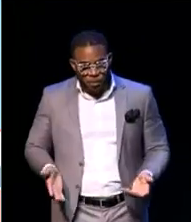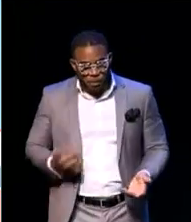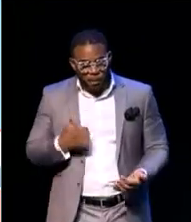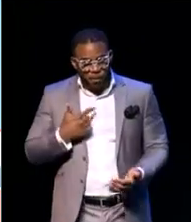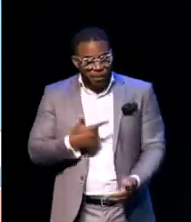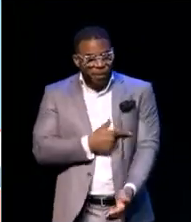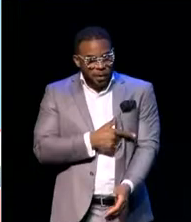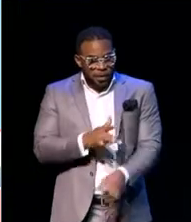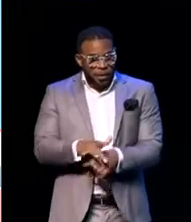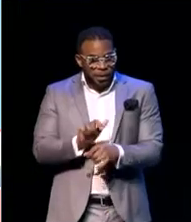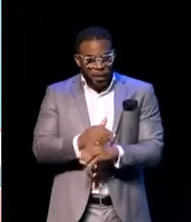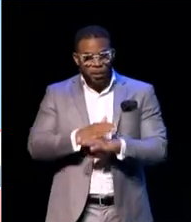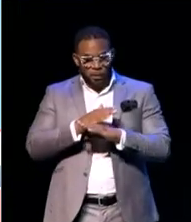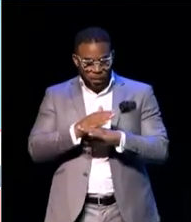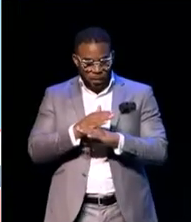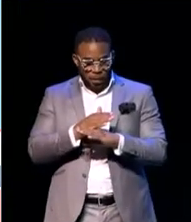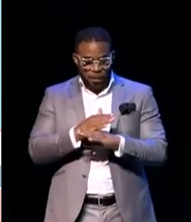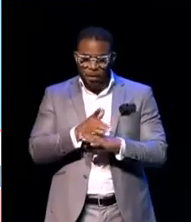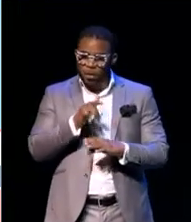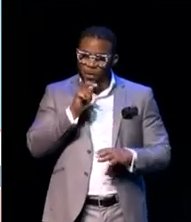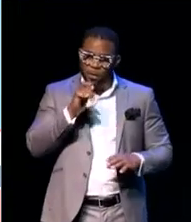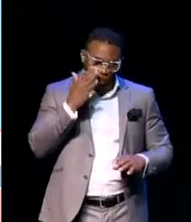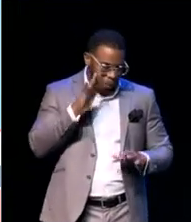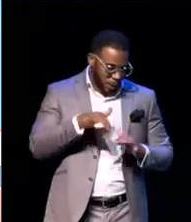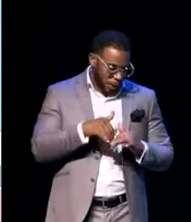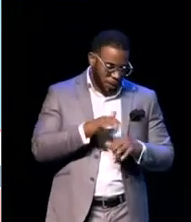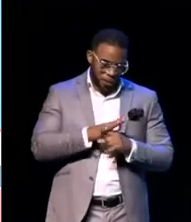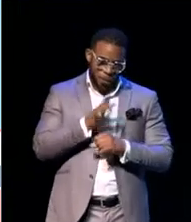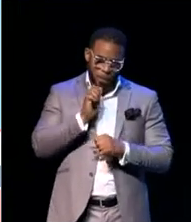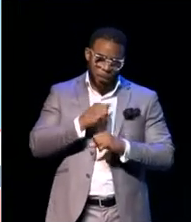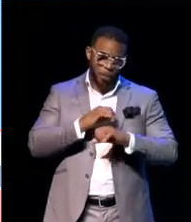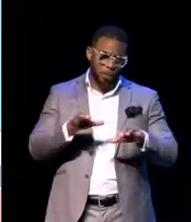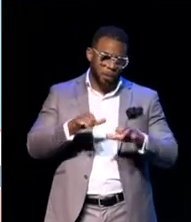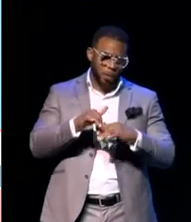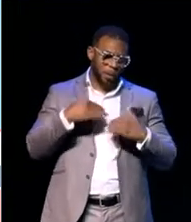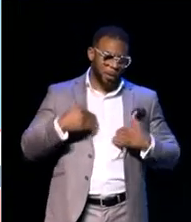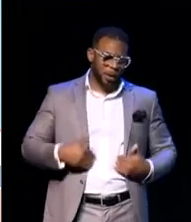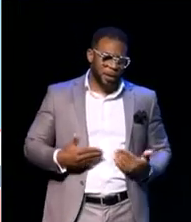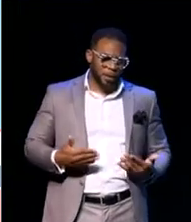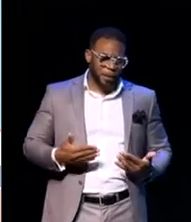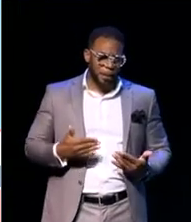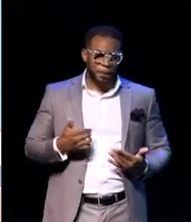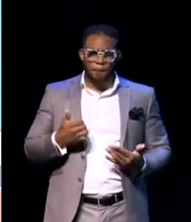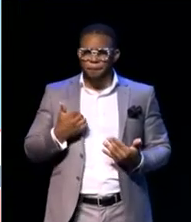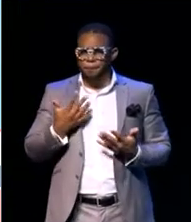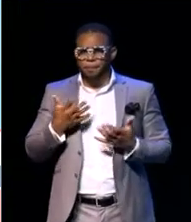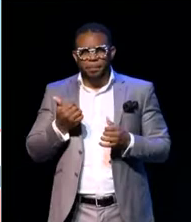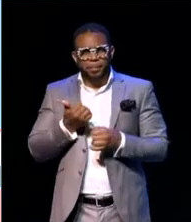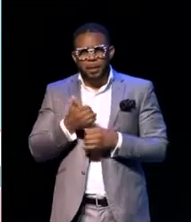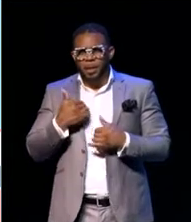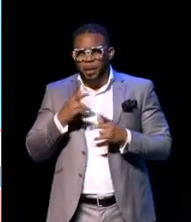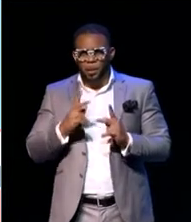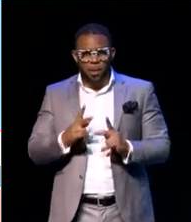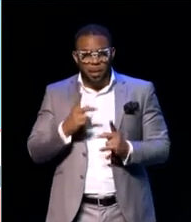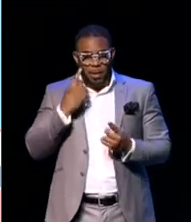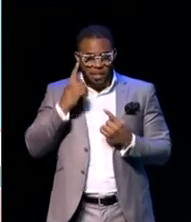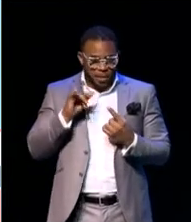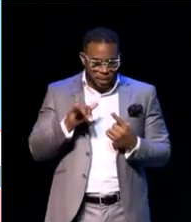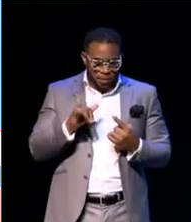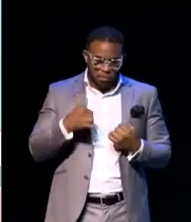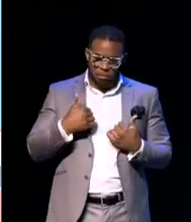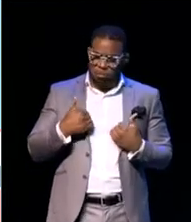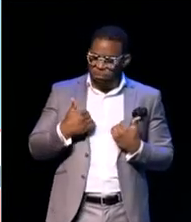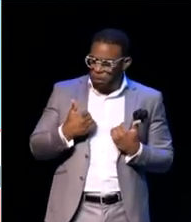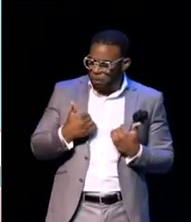have a vaccine that can prevent it, and you don't know how the virus is going to perform in your body. So we don't want any young person thinking that